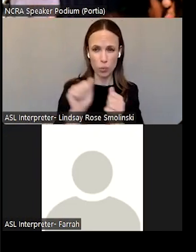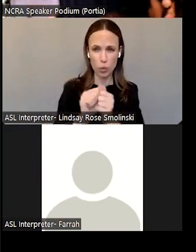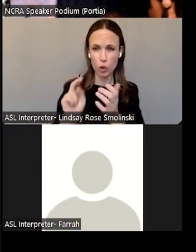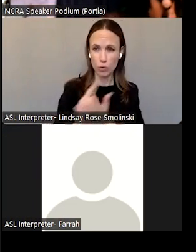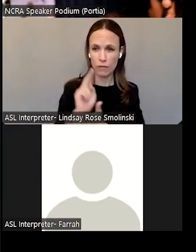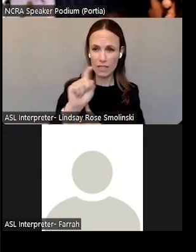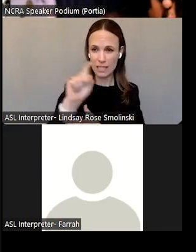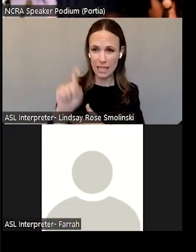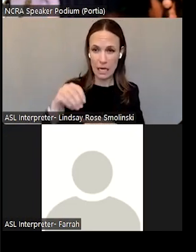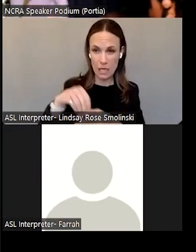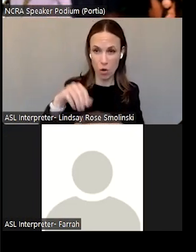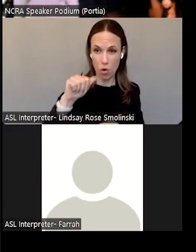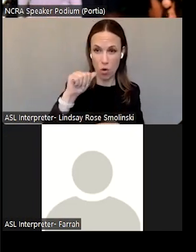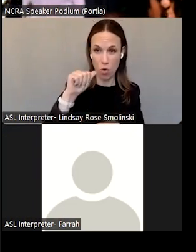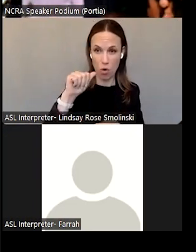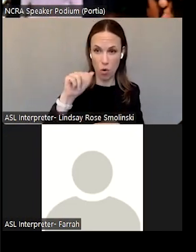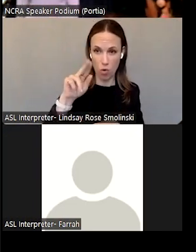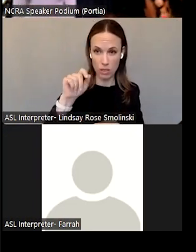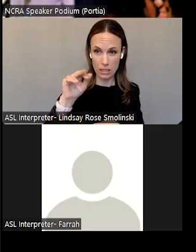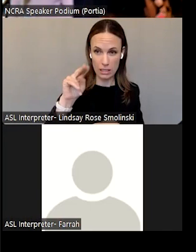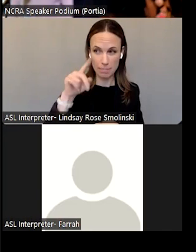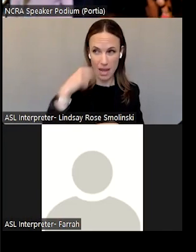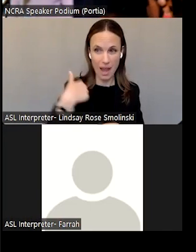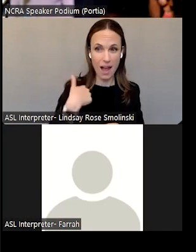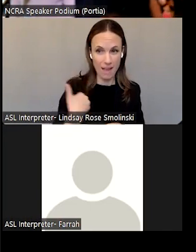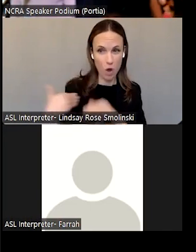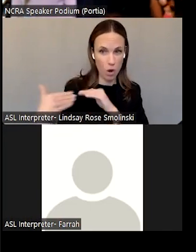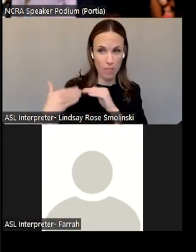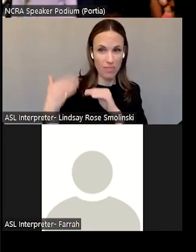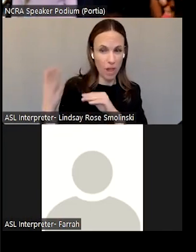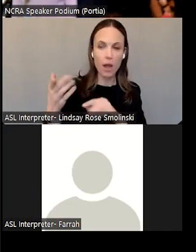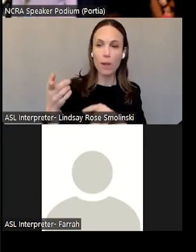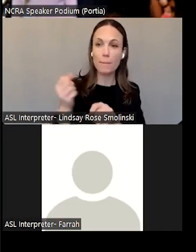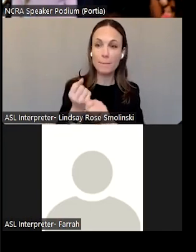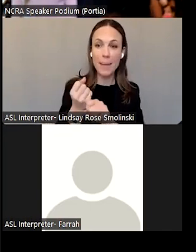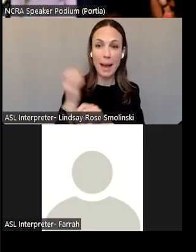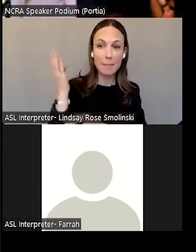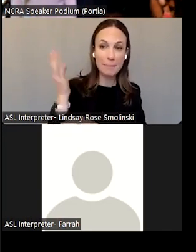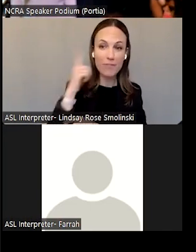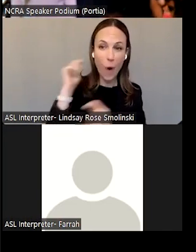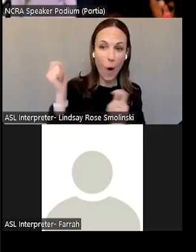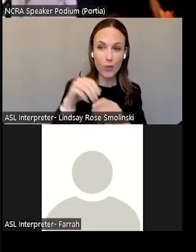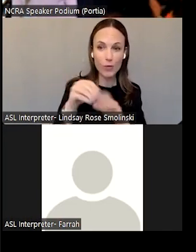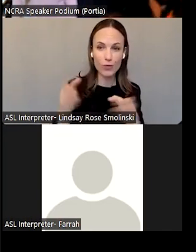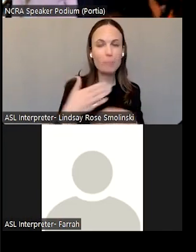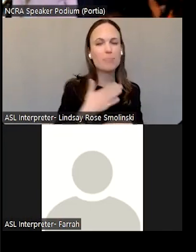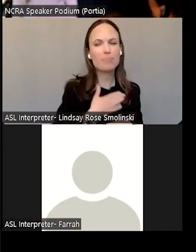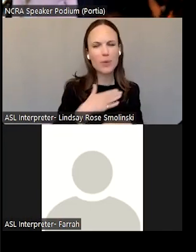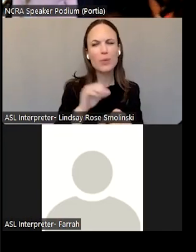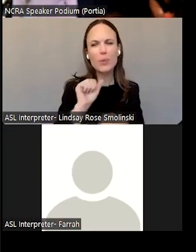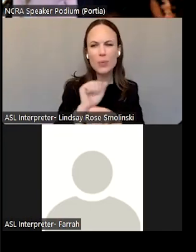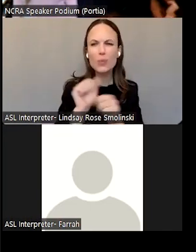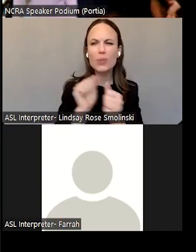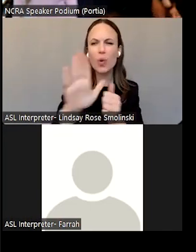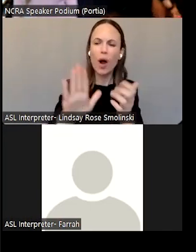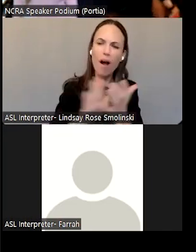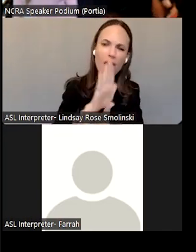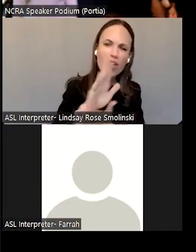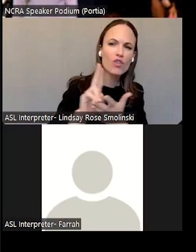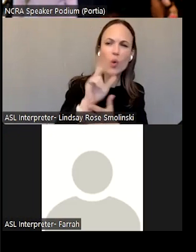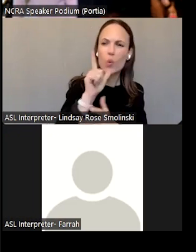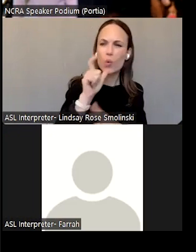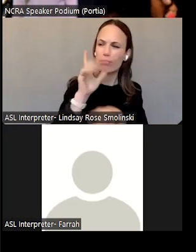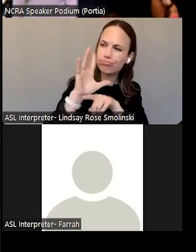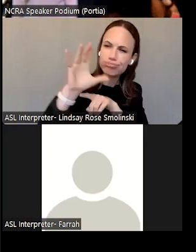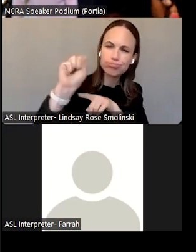Texas at Austin. So I have colleagues out there. And to make a pitch for everyone in the room that please do work with your colleges and universities and bright students who